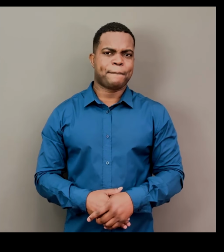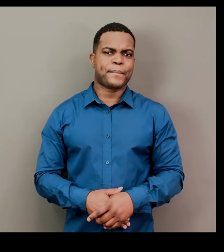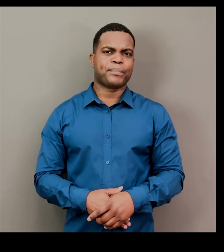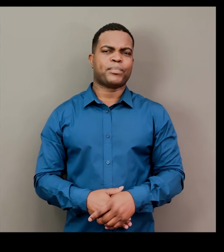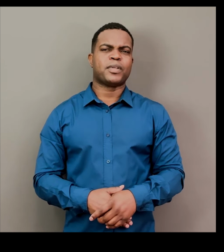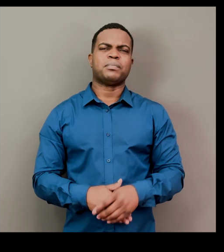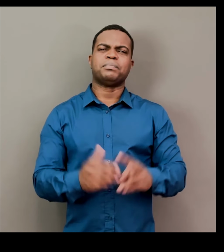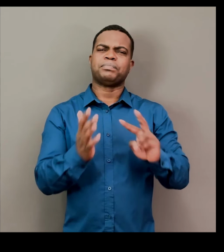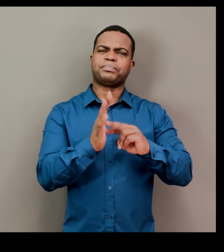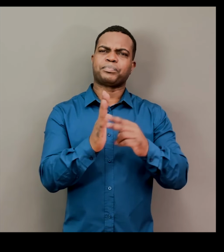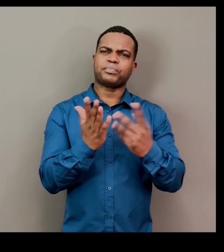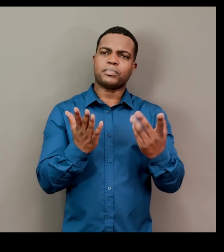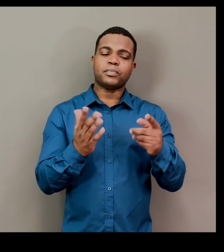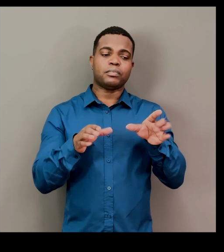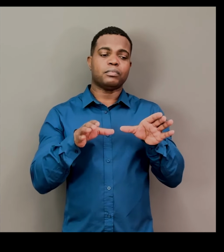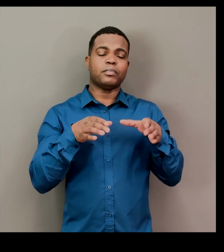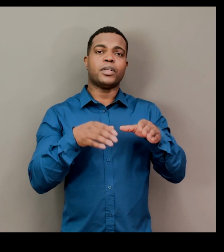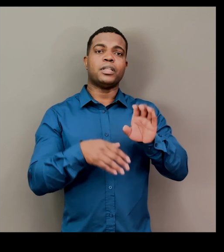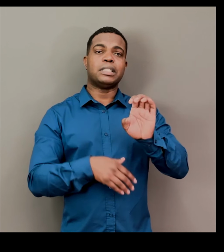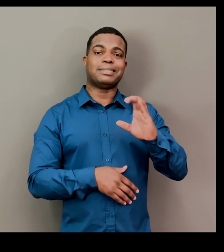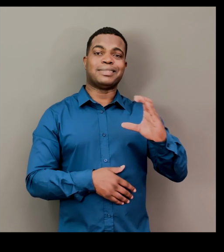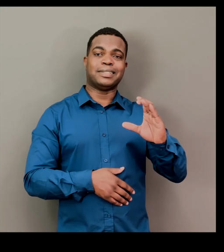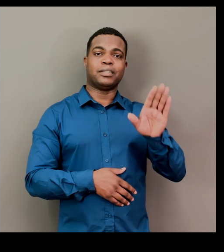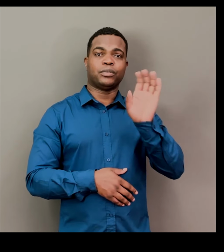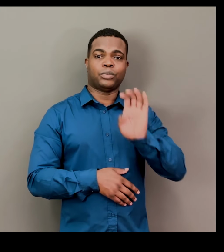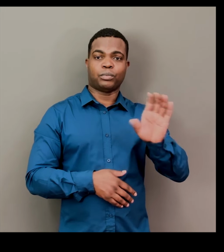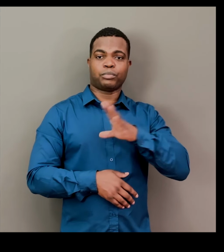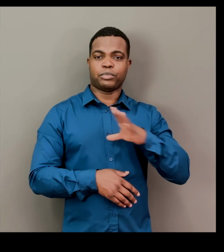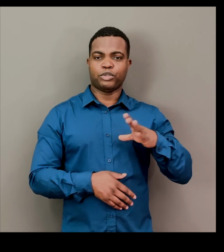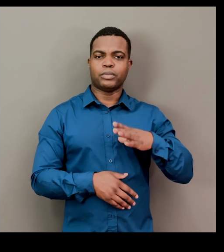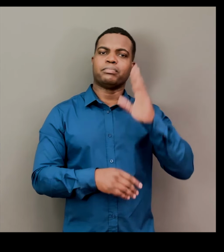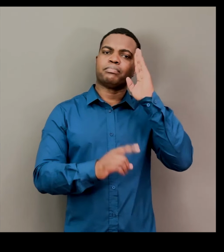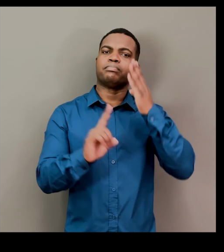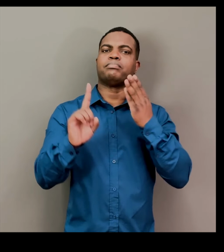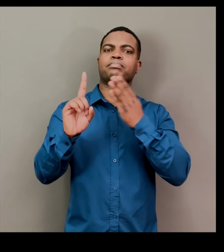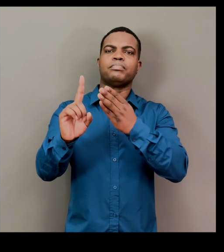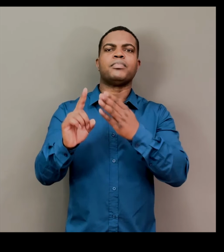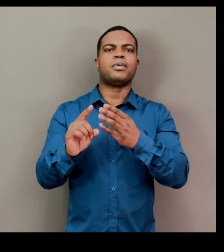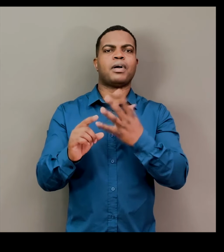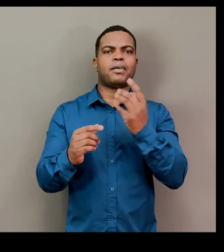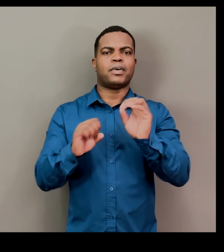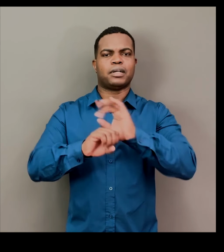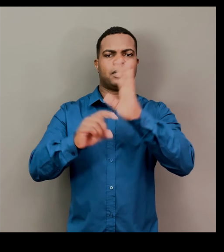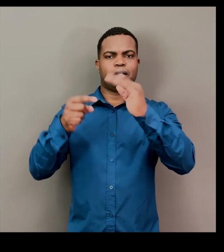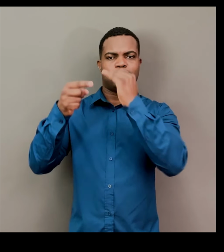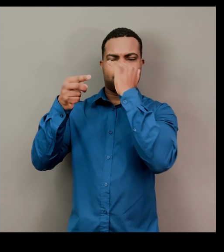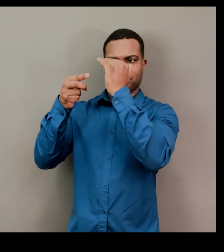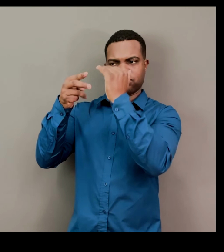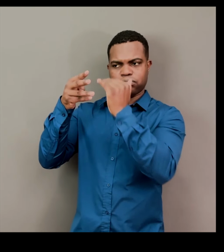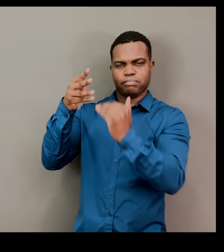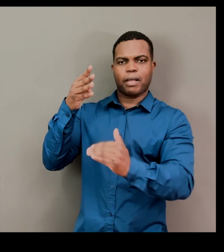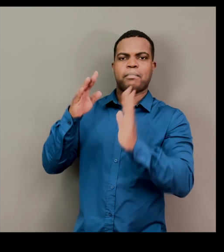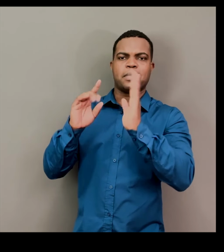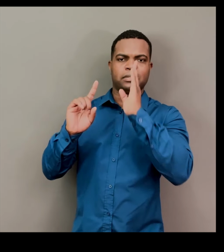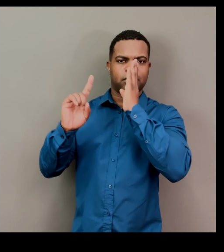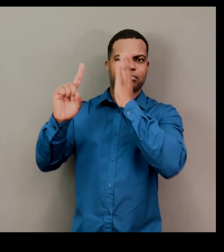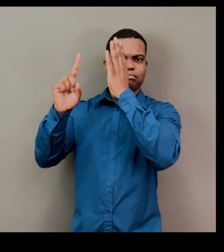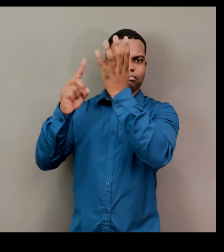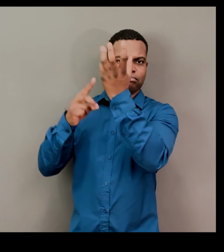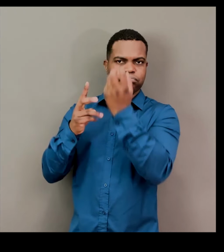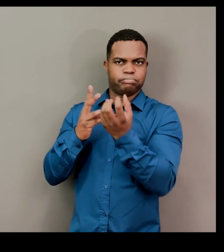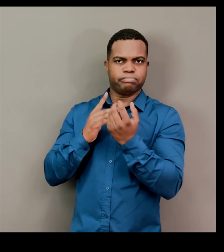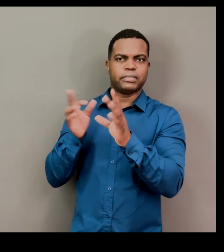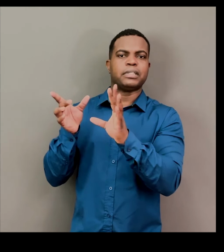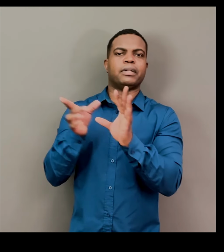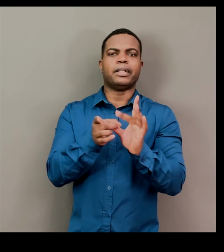The Commission set out a number of targets and milestones for electronic